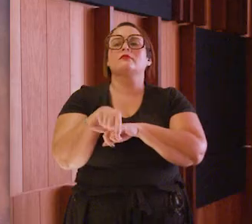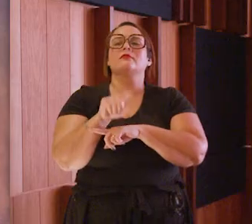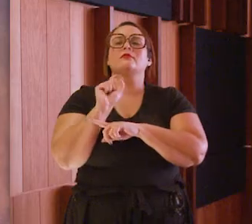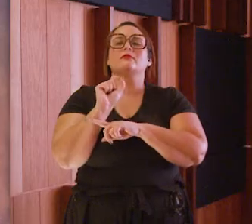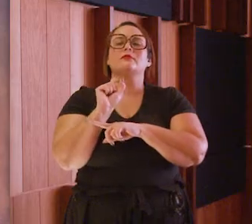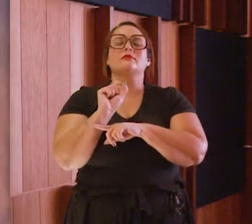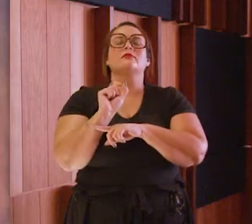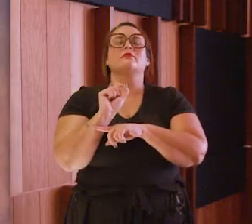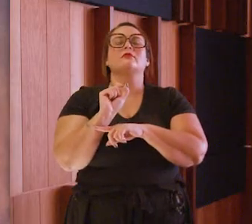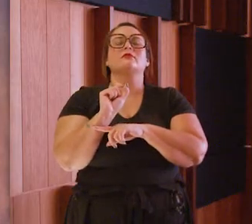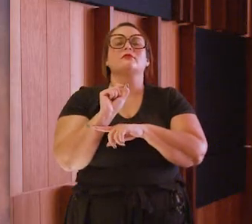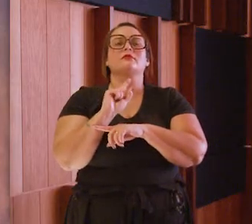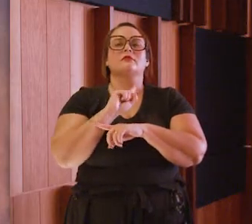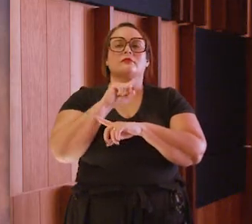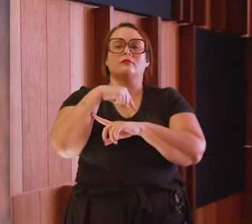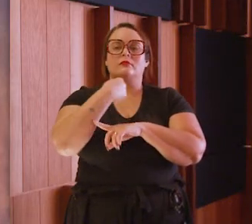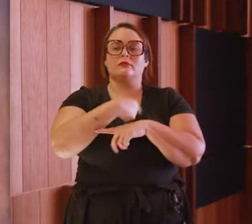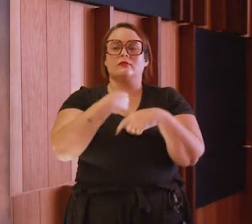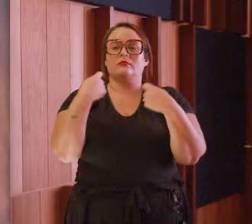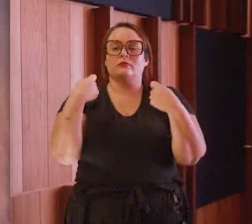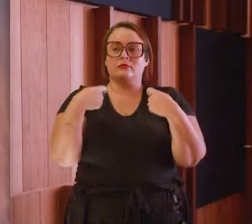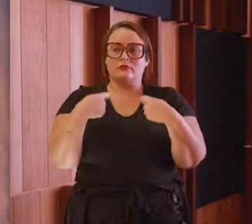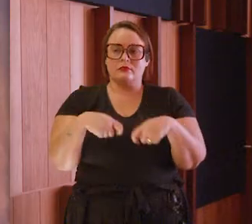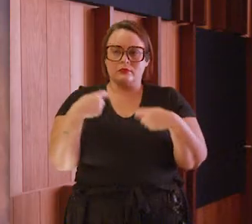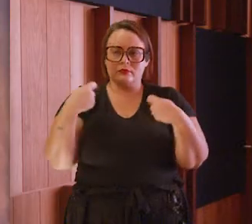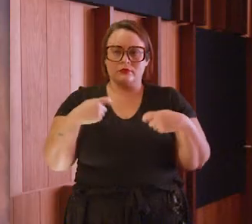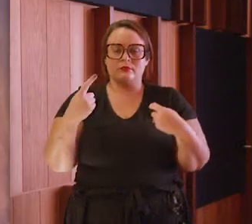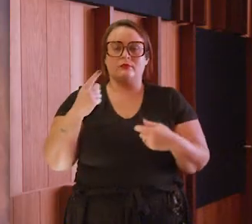think originally when I was tasked with this, it was like, oh, this is an